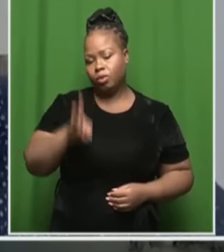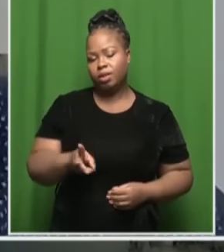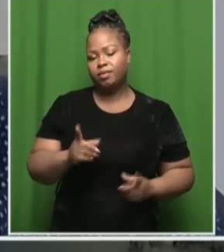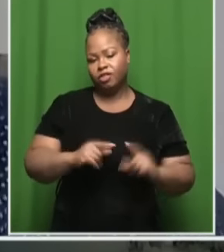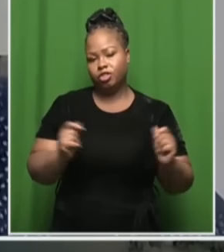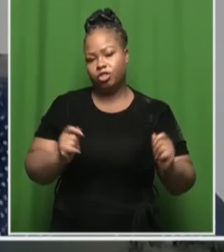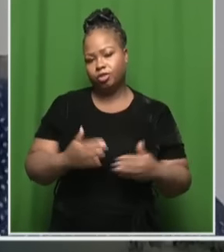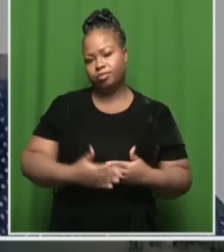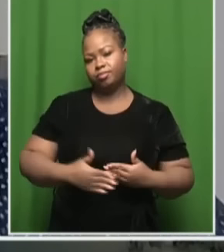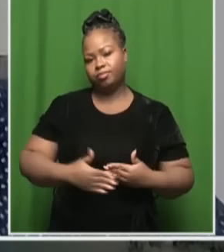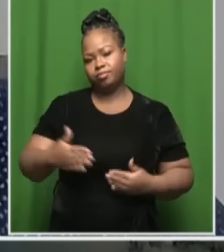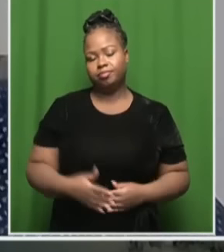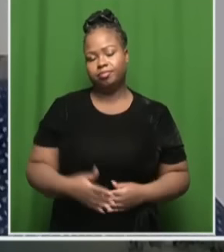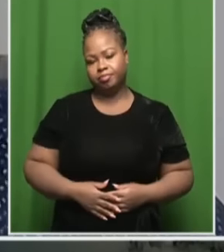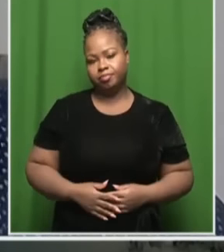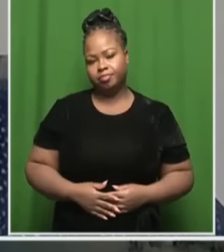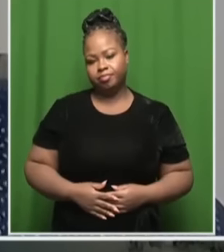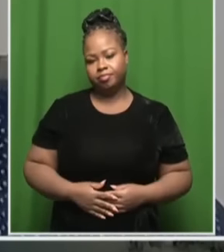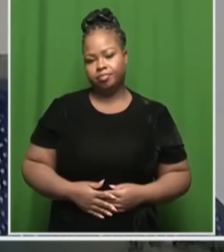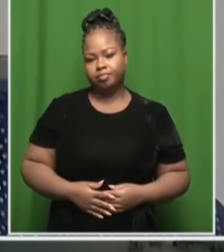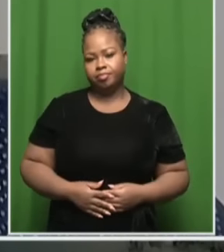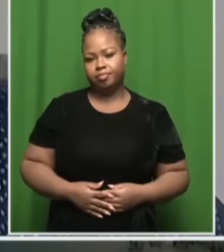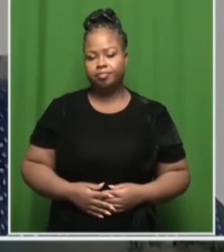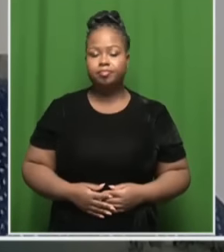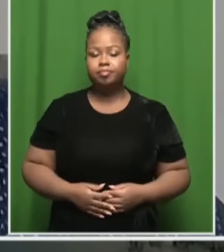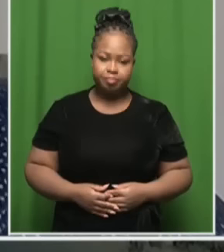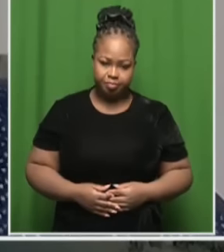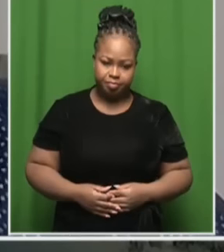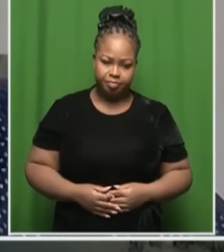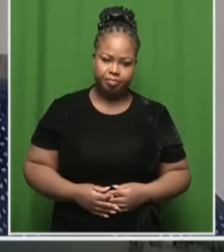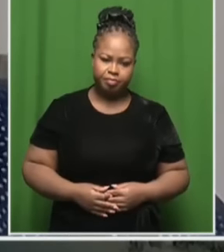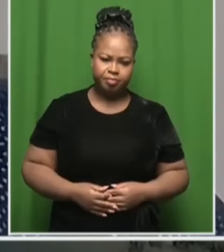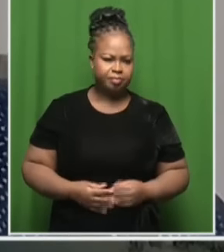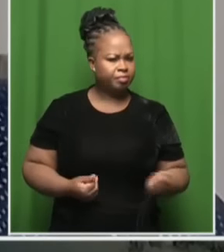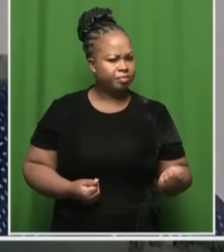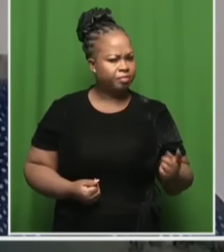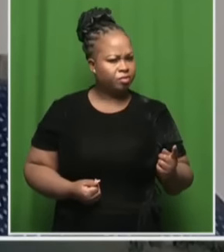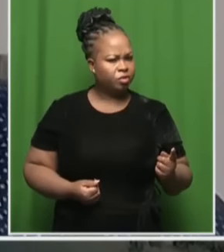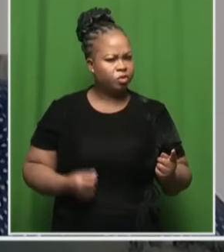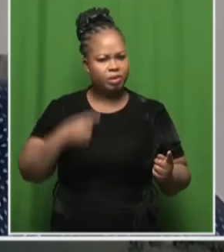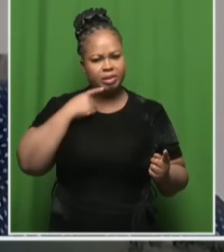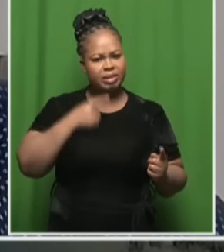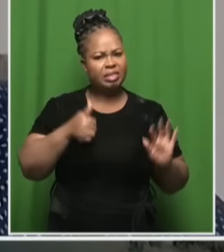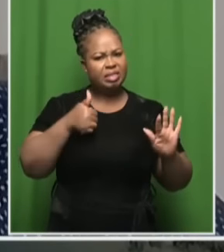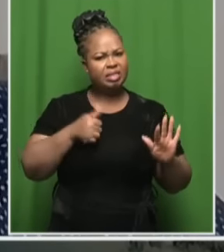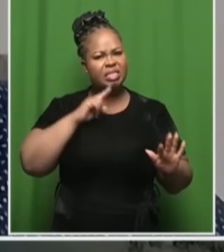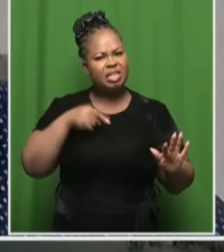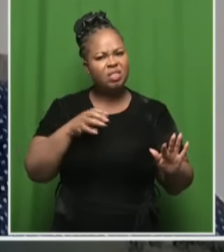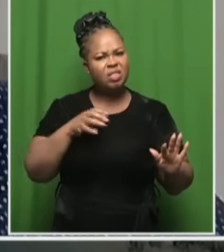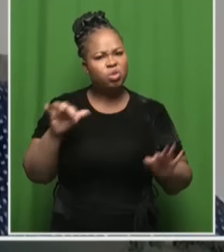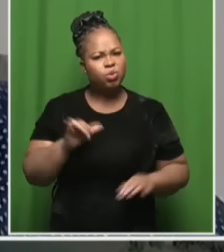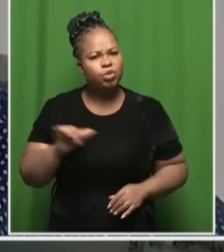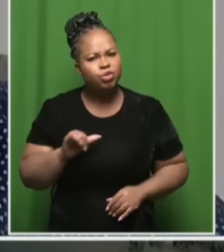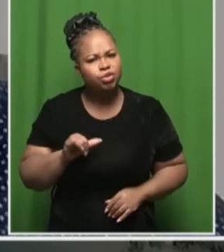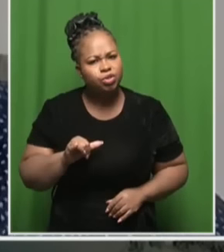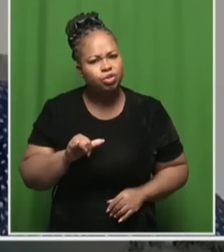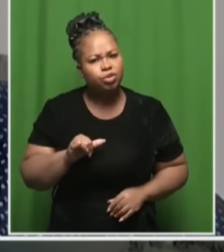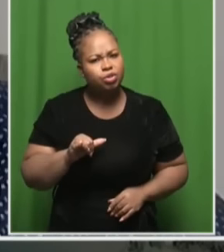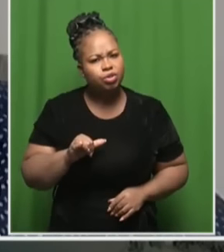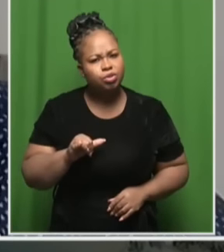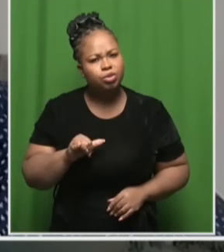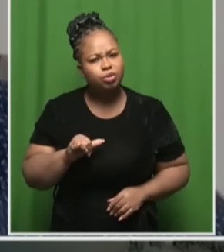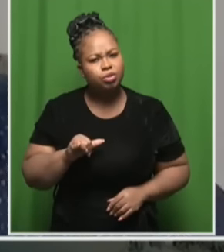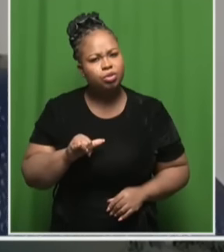remaining prepaid meters in the next 3 weeks. I just missed that the municipality with around 6,000 outstanding. Which municipality is that?